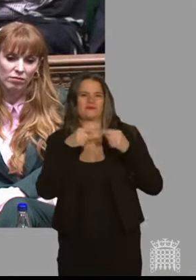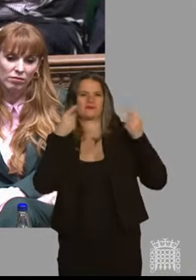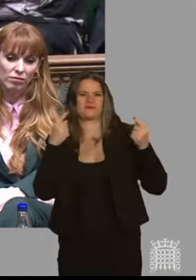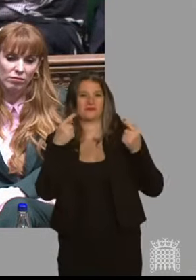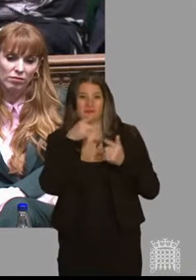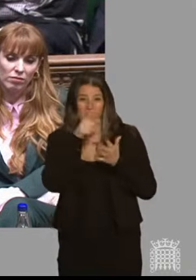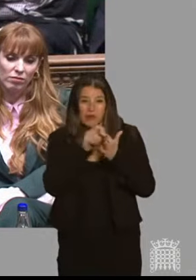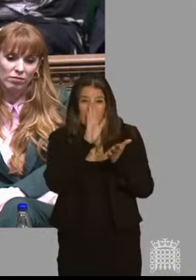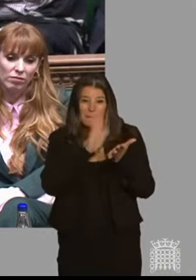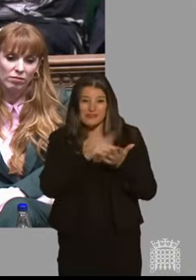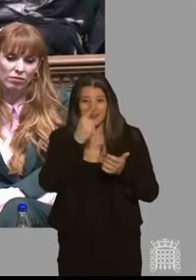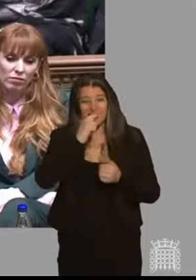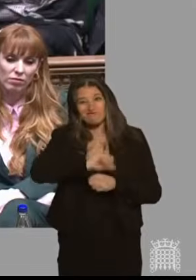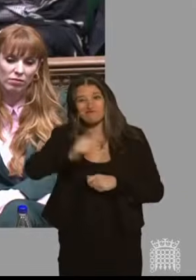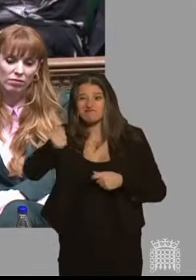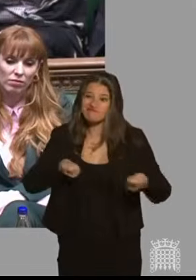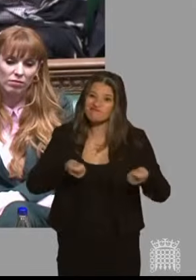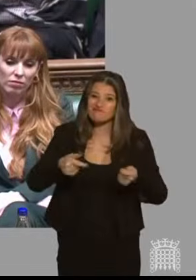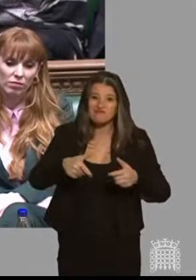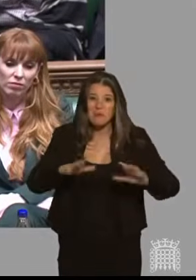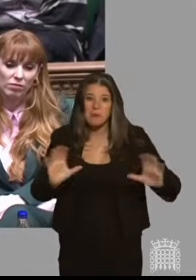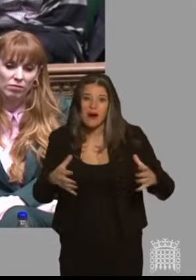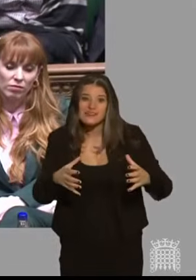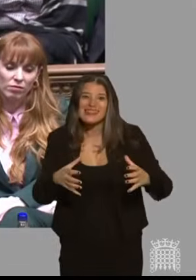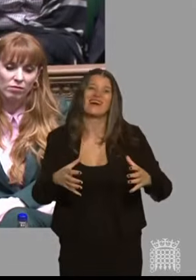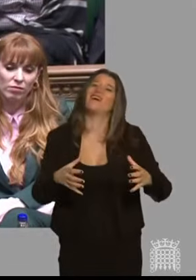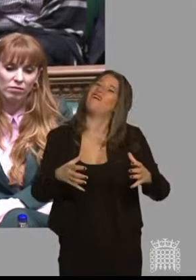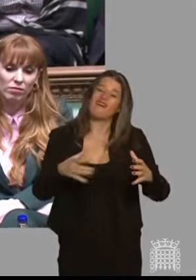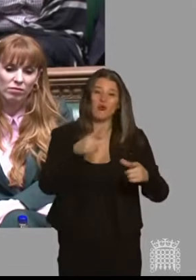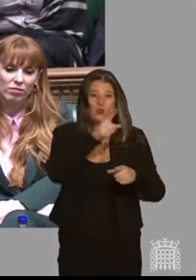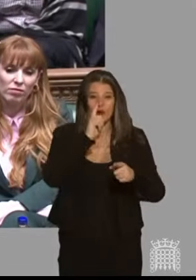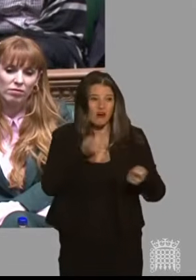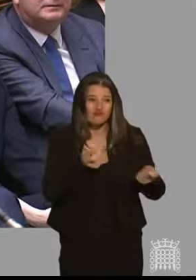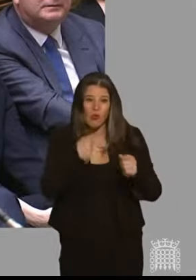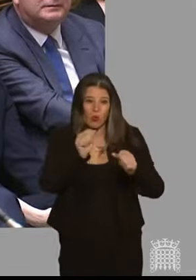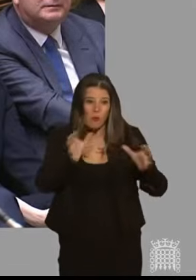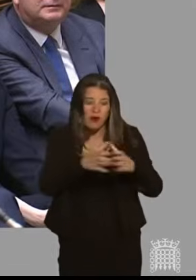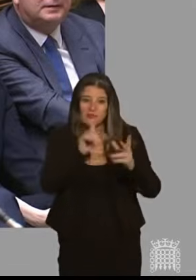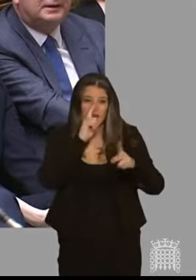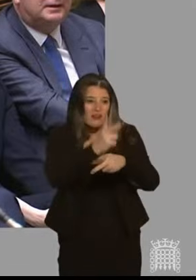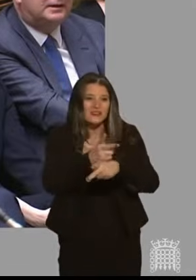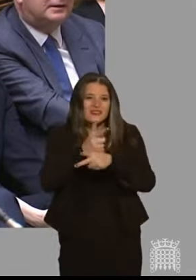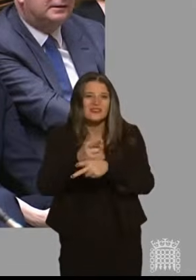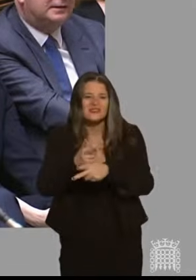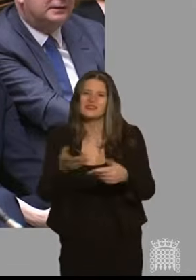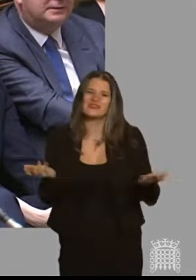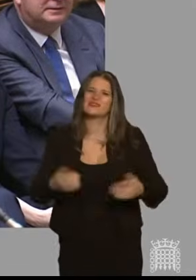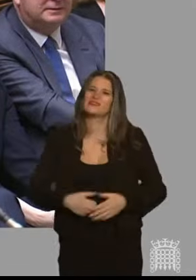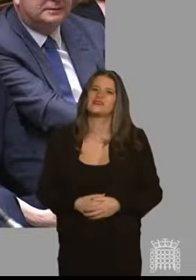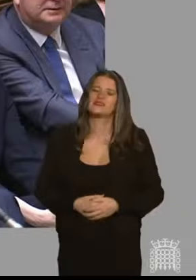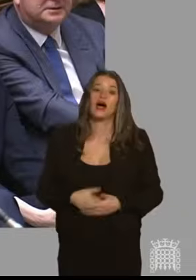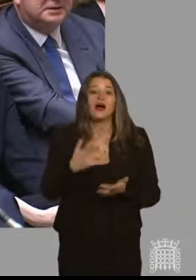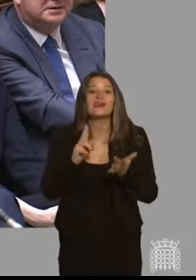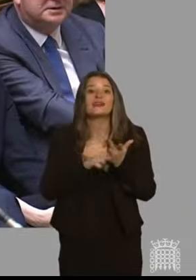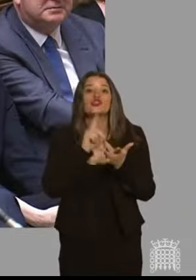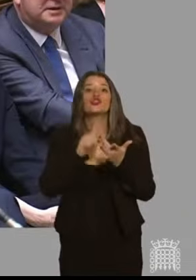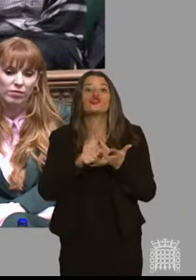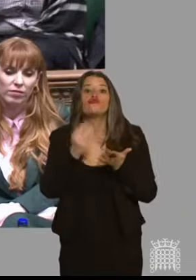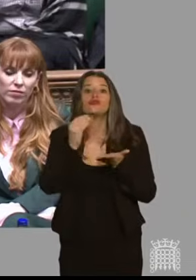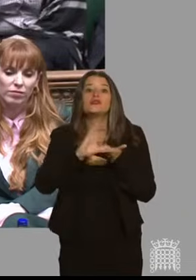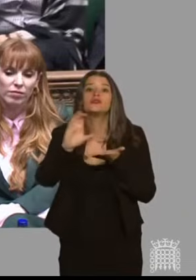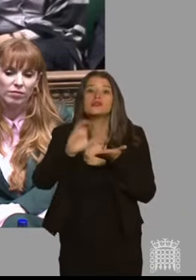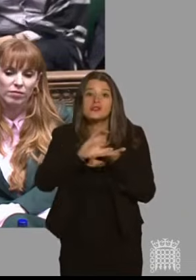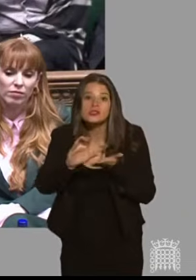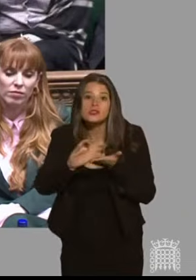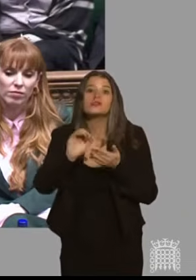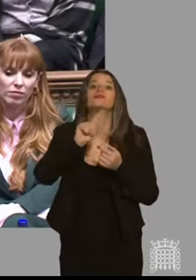NHS. So is the Prime Minister's latest unfunded £46 billion promise to scrap national insurance going